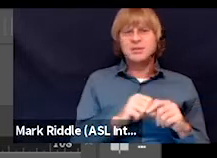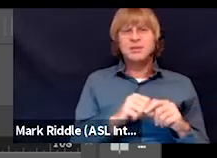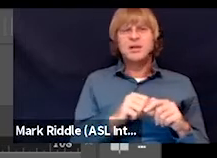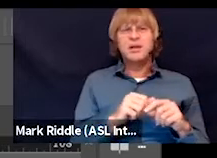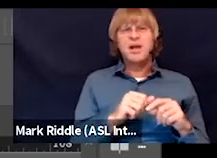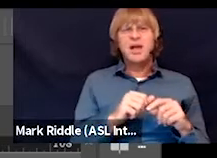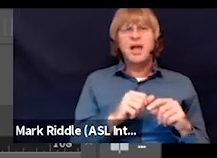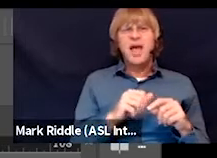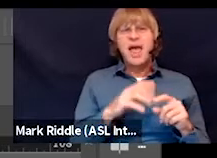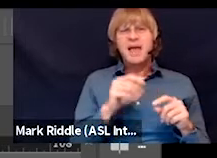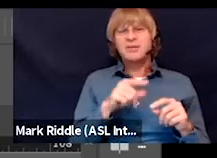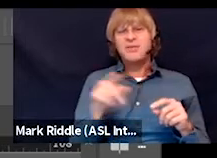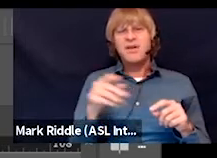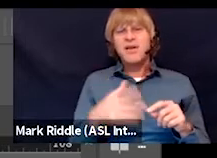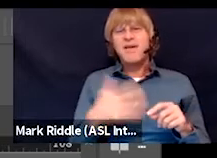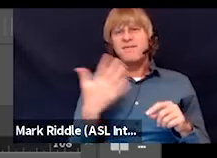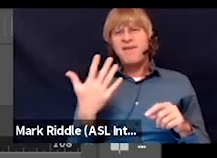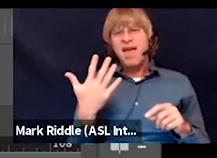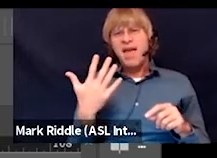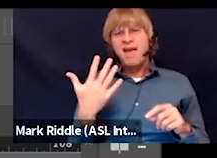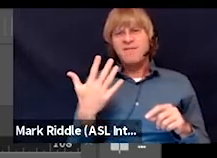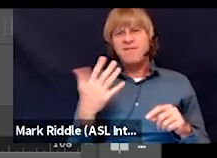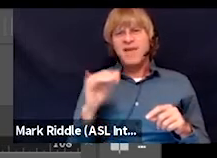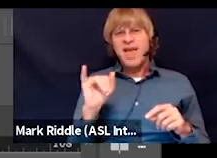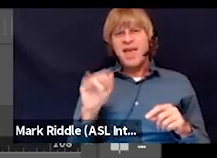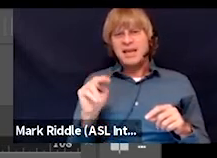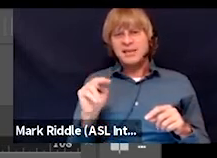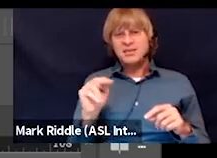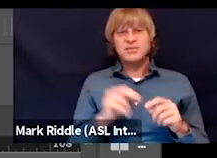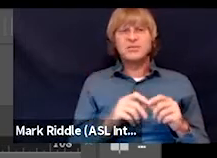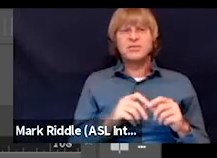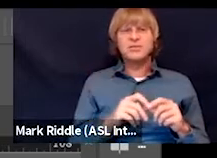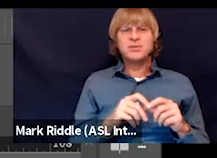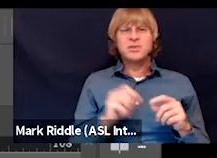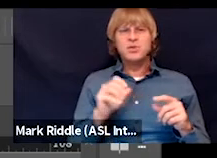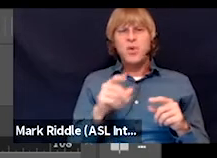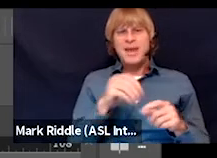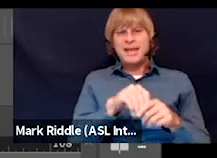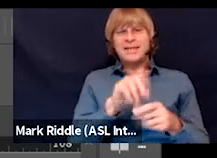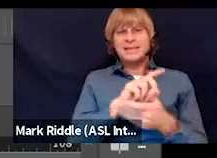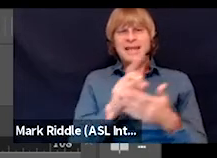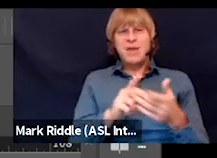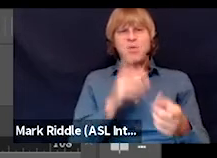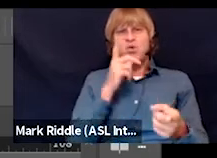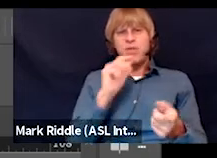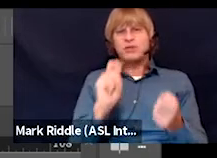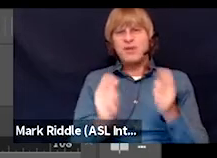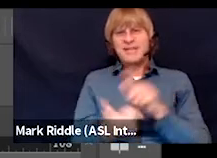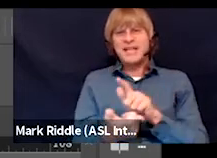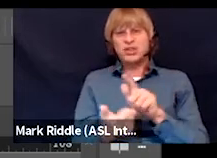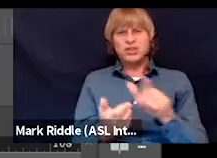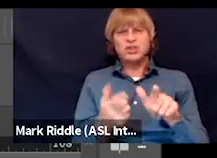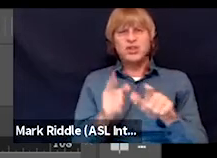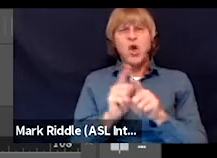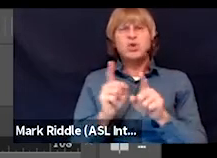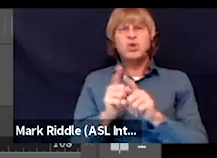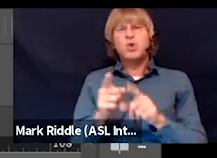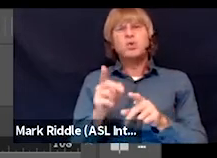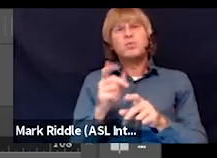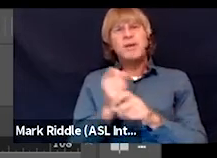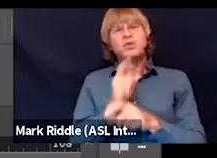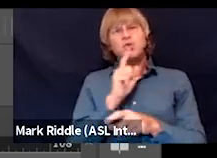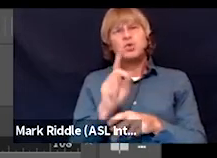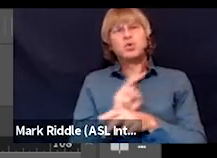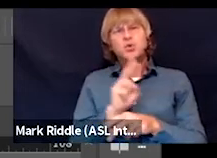And let's make it 5IN. So InDesign will do the translation as long as you use things